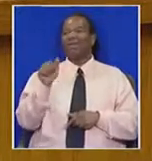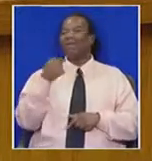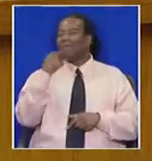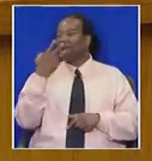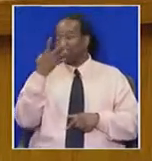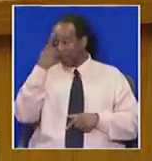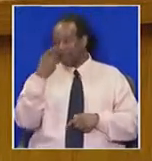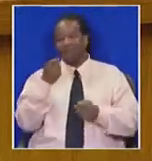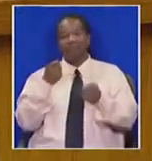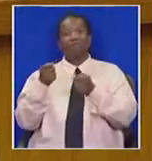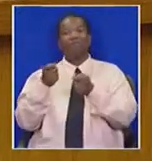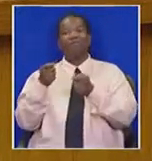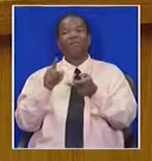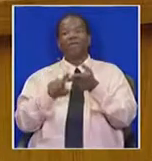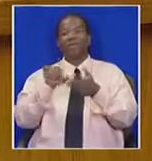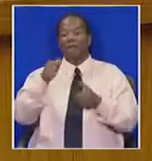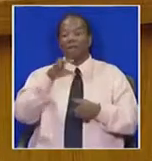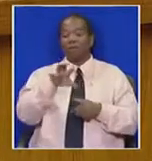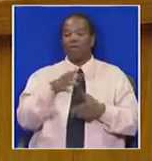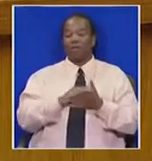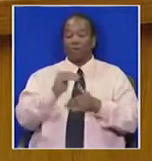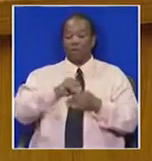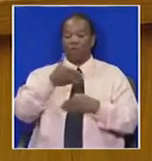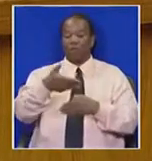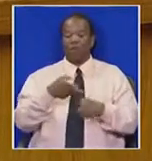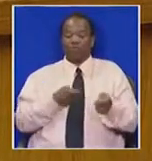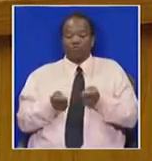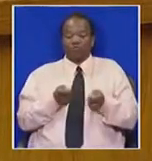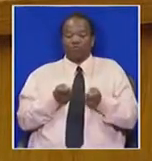can run the province from his own laptop.